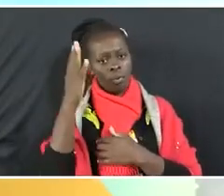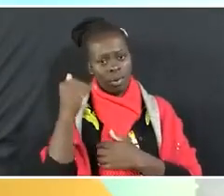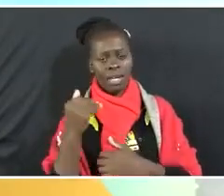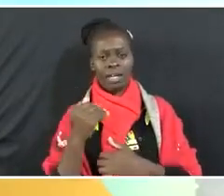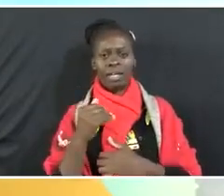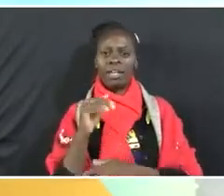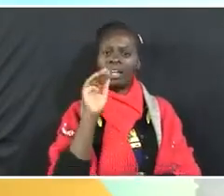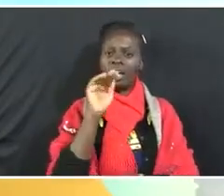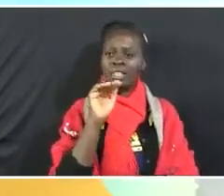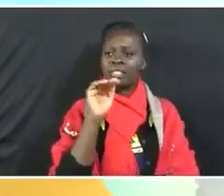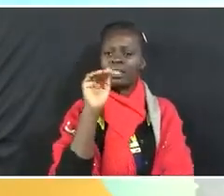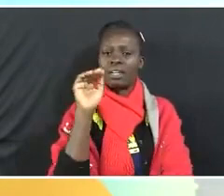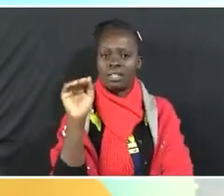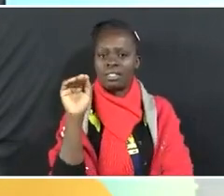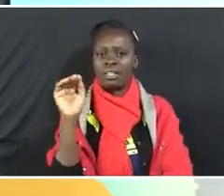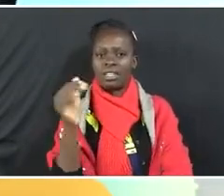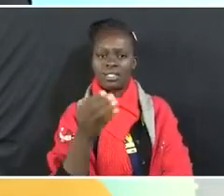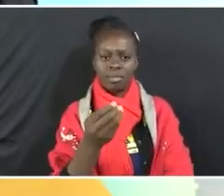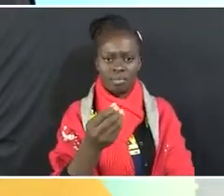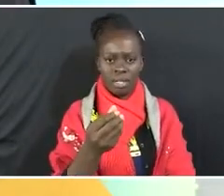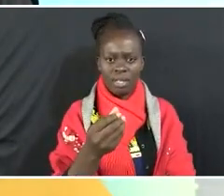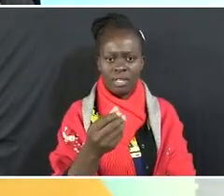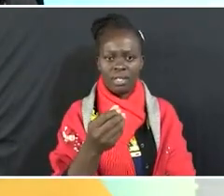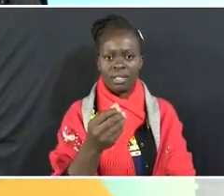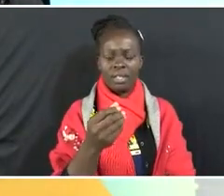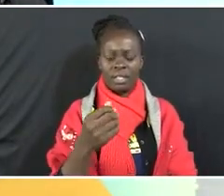can't. We can't.